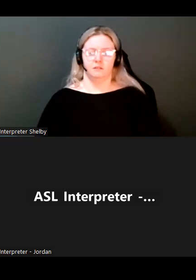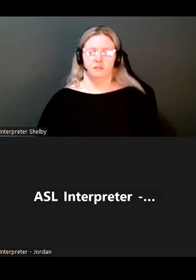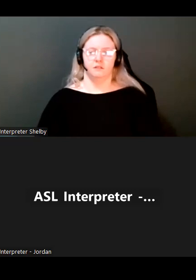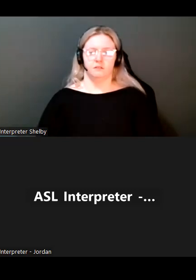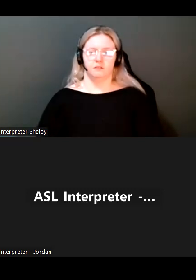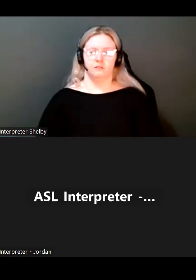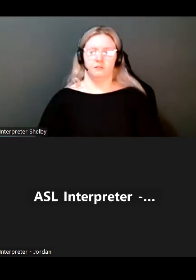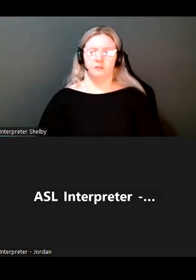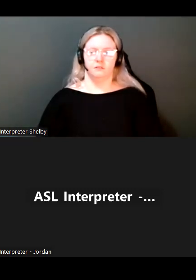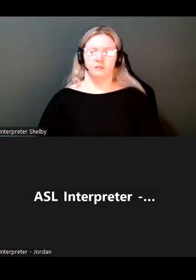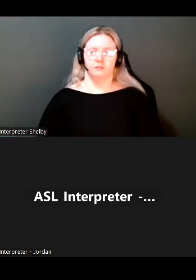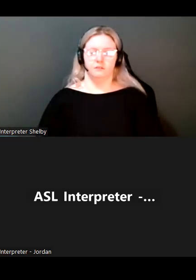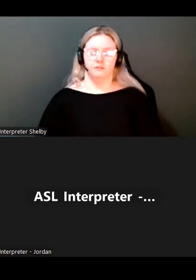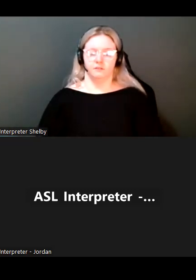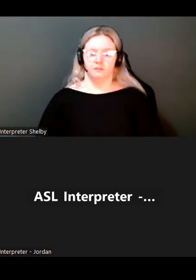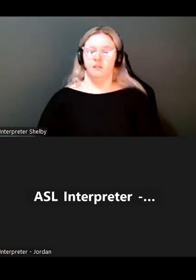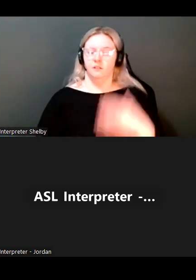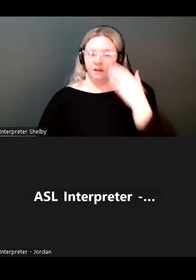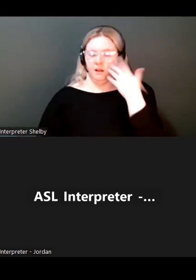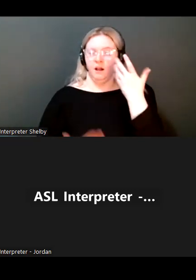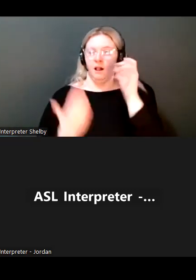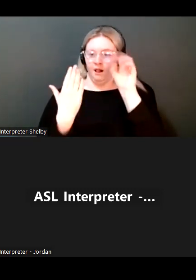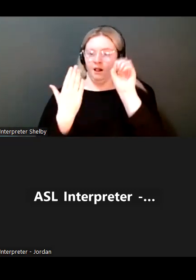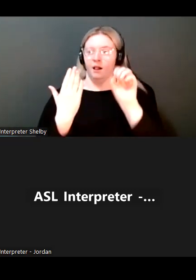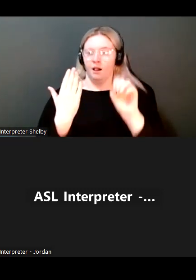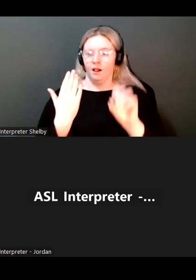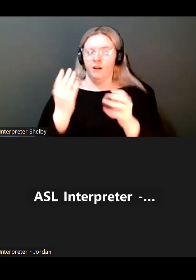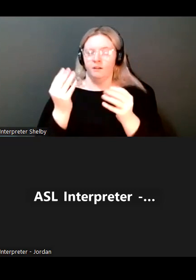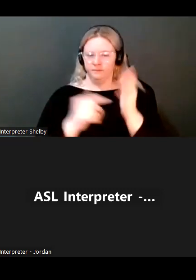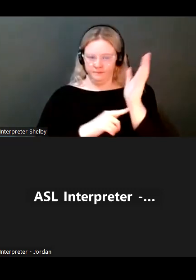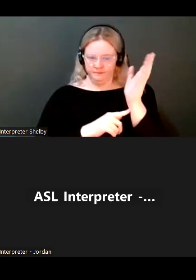So I know that was a lot of information.